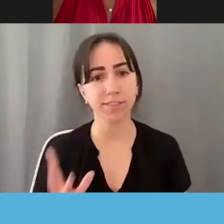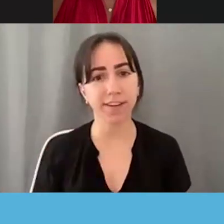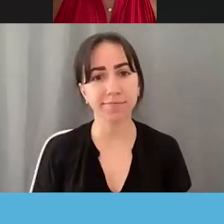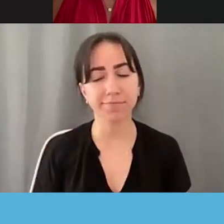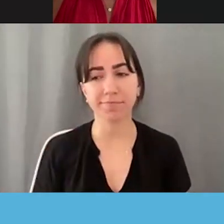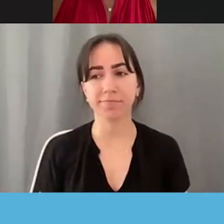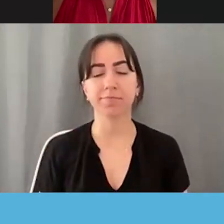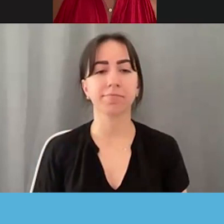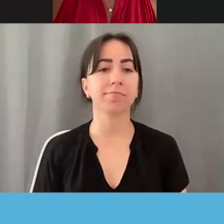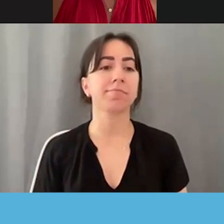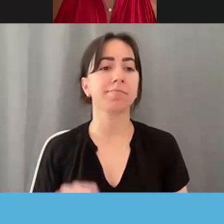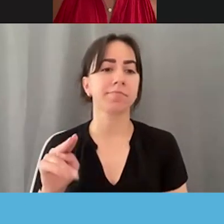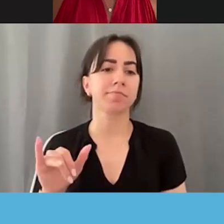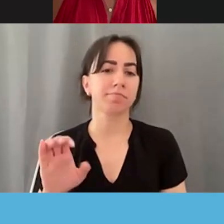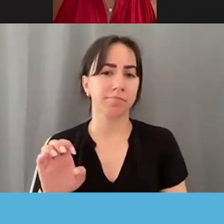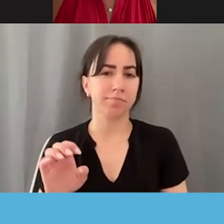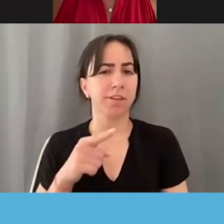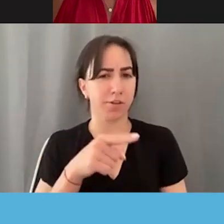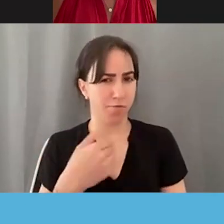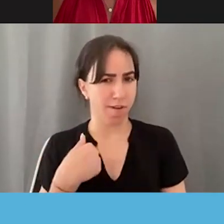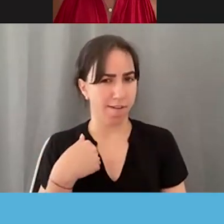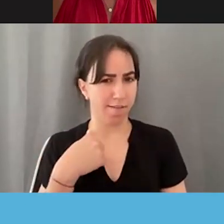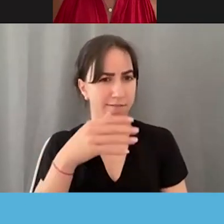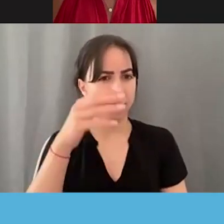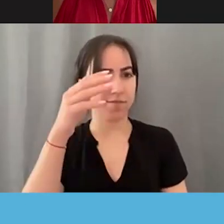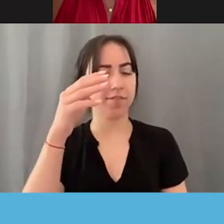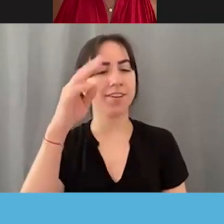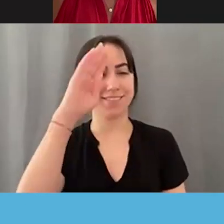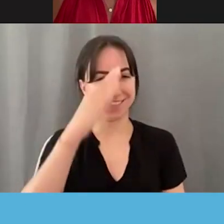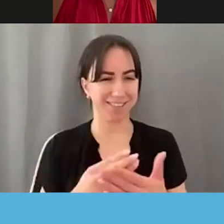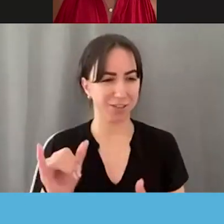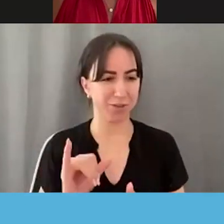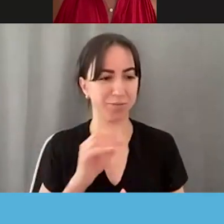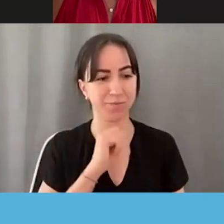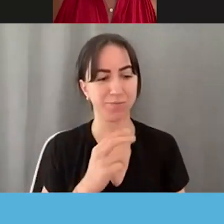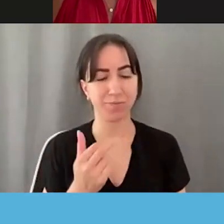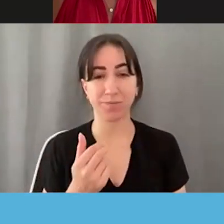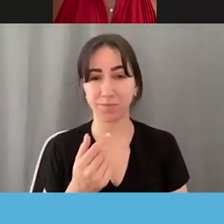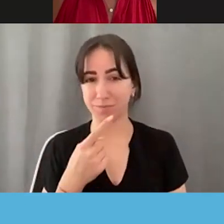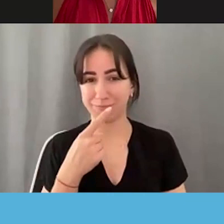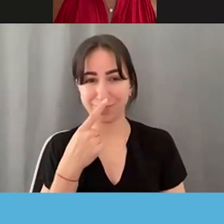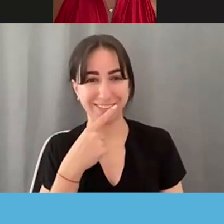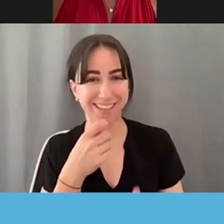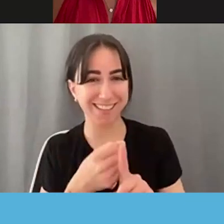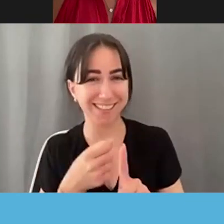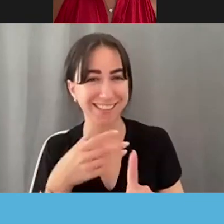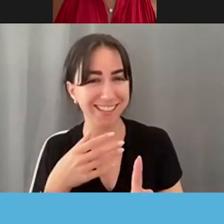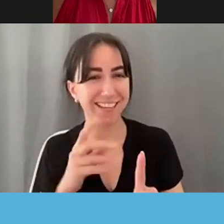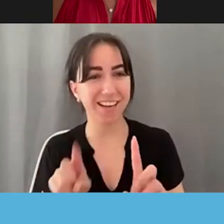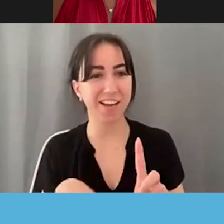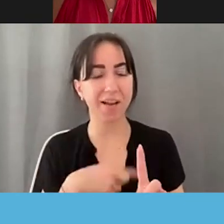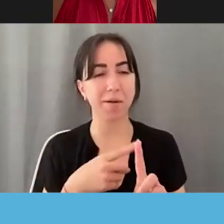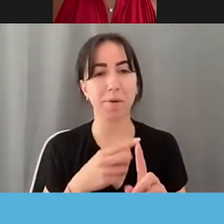Great. Nicole, I know that you have a son, a 13-year-old. Can you share a little bit about, you